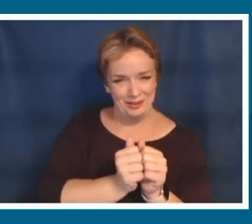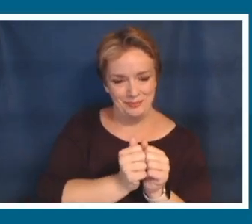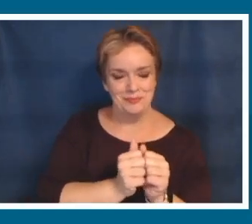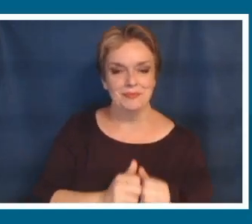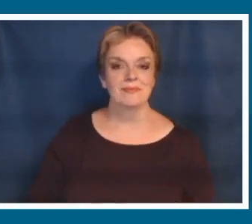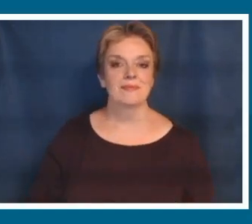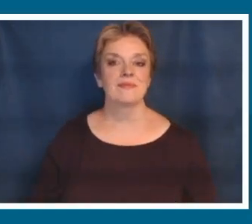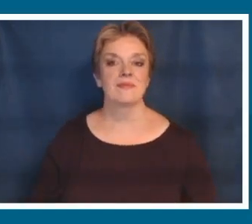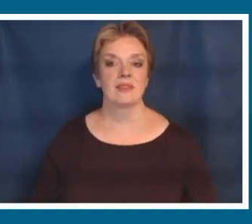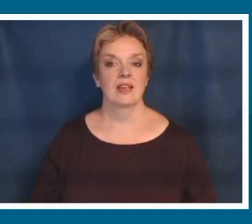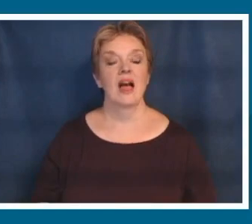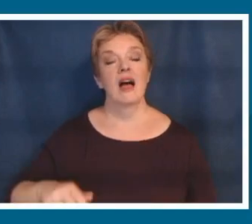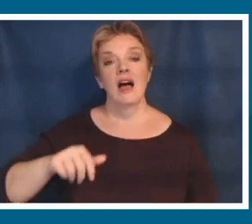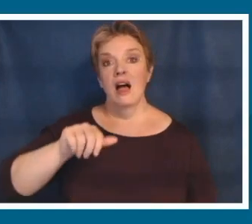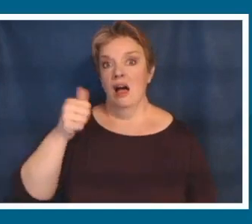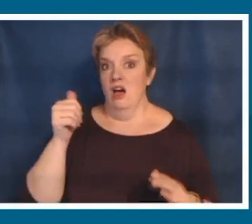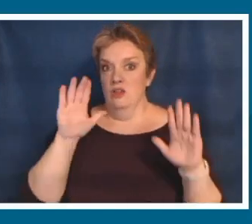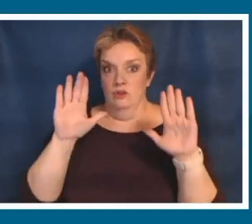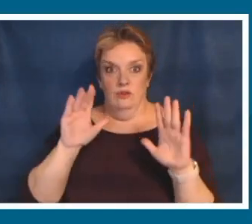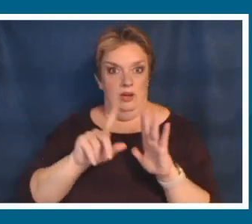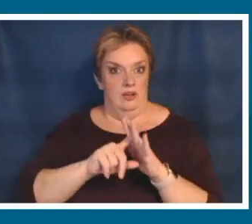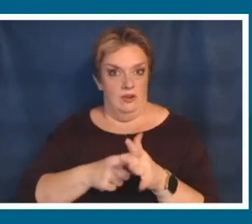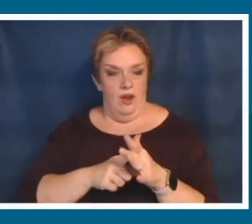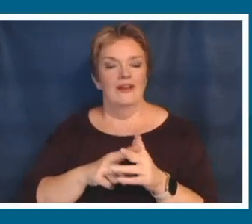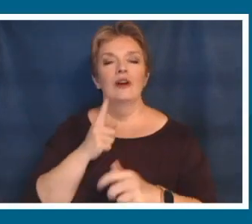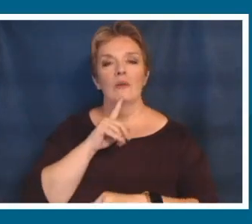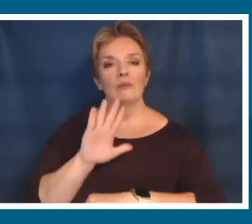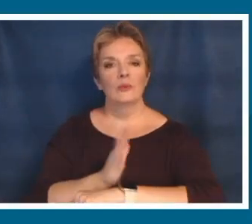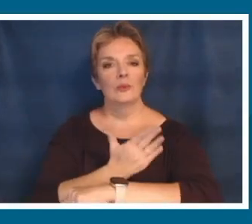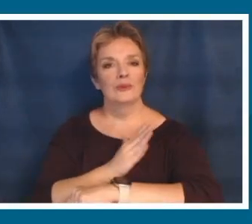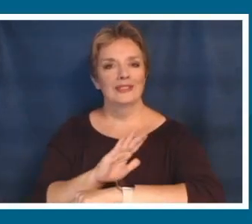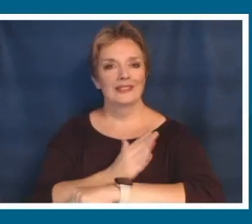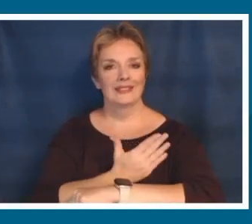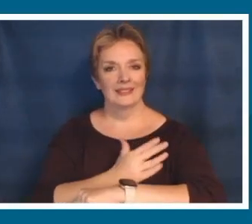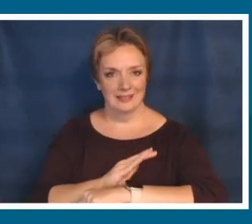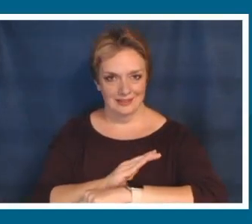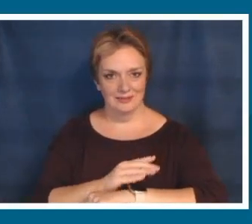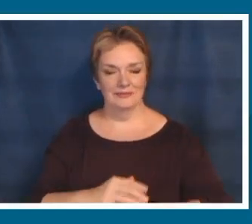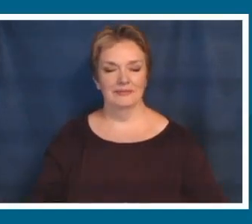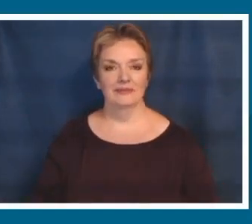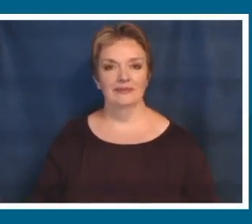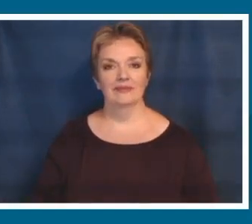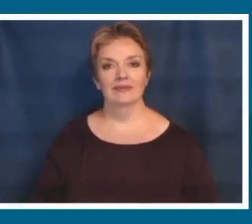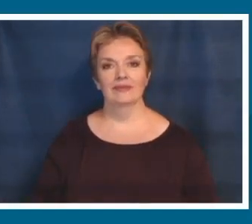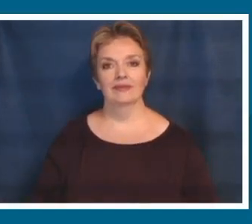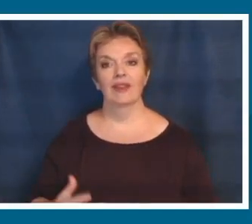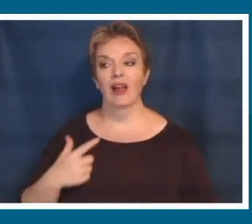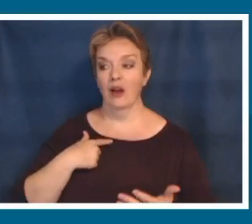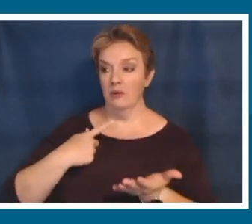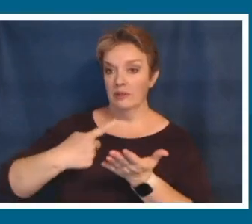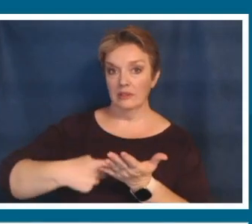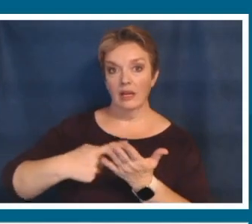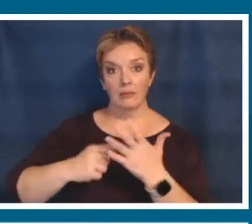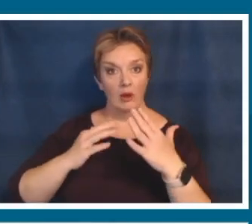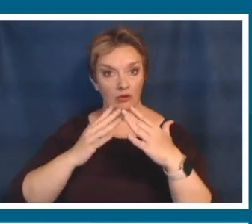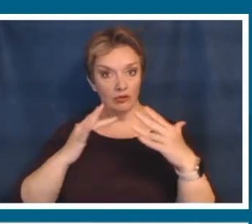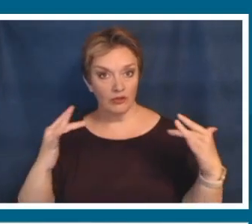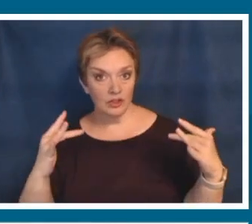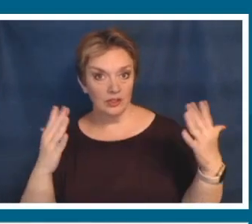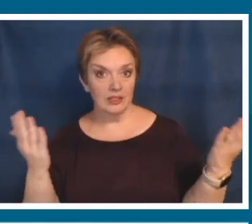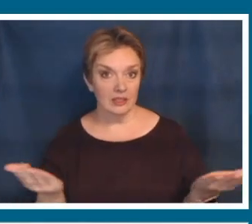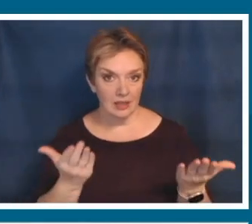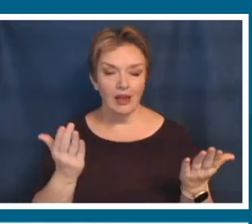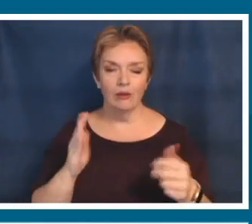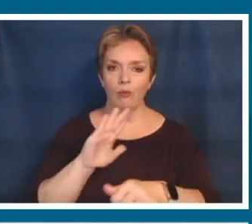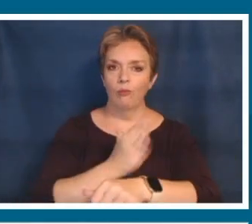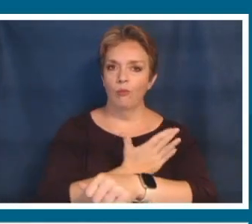music is a great entry point with students as we talk about diversity within this region. So the primary source set that I have